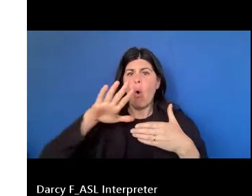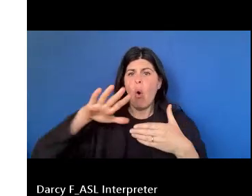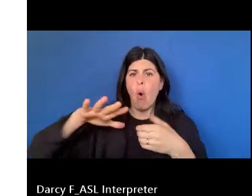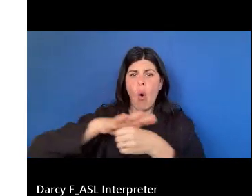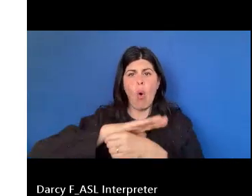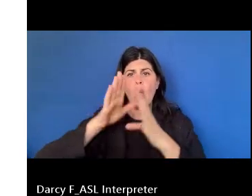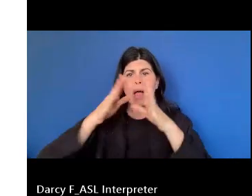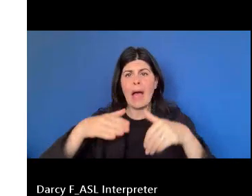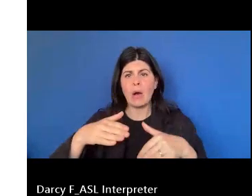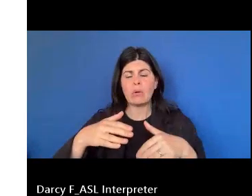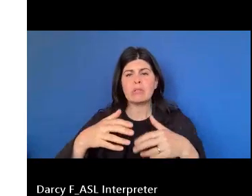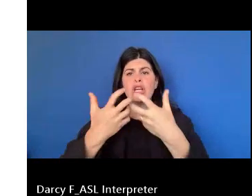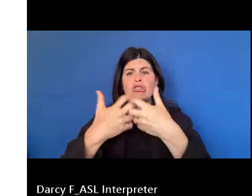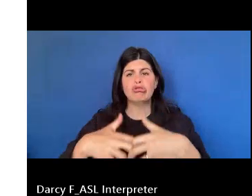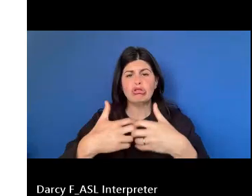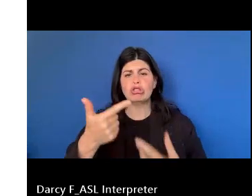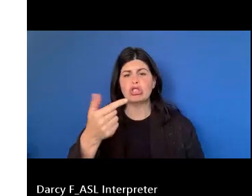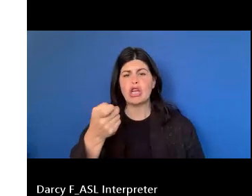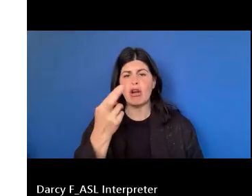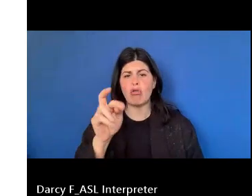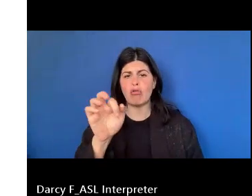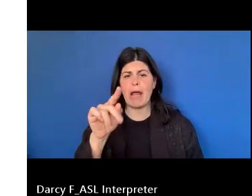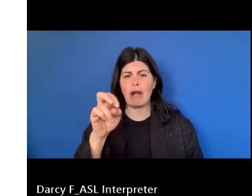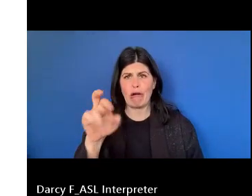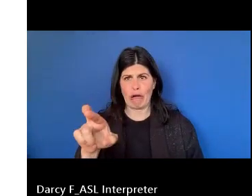I just can't understand